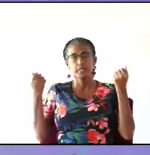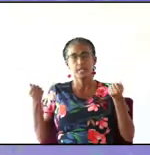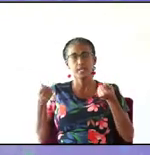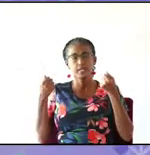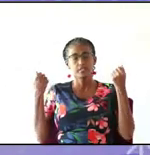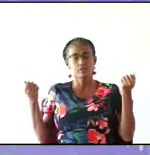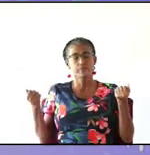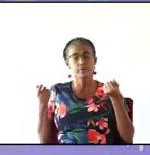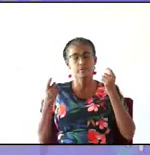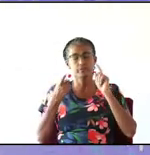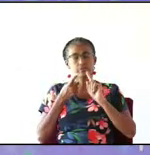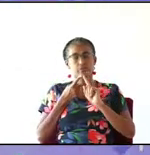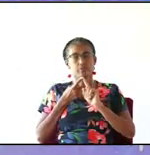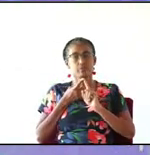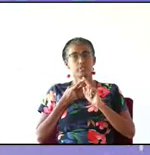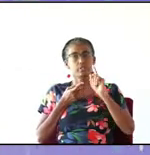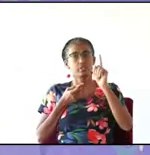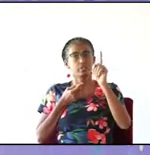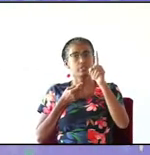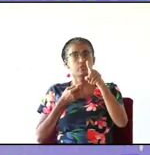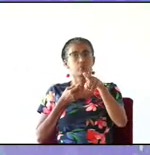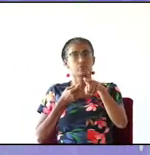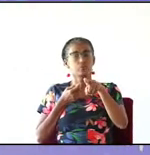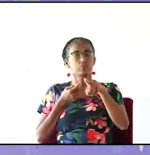Happy anniversary.